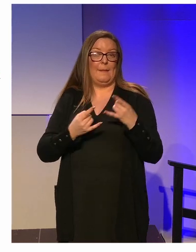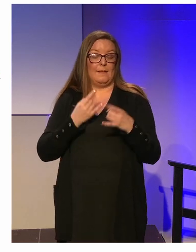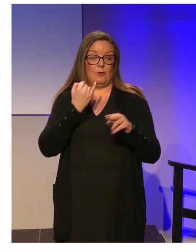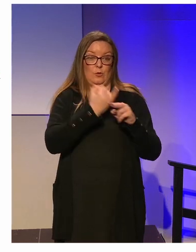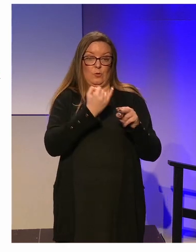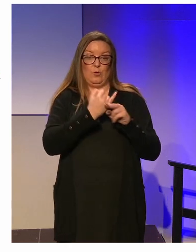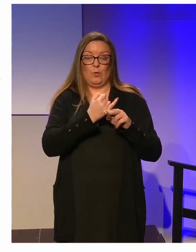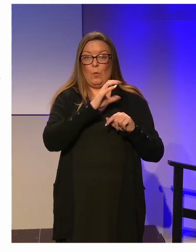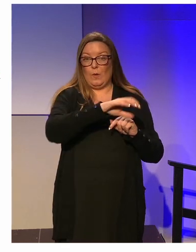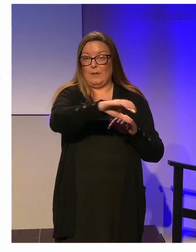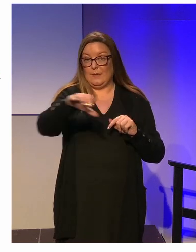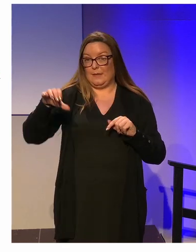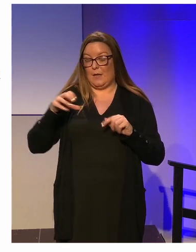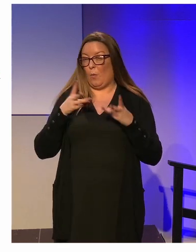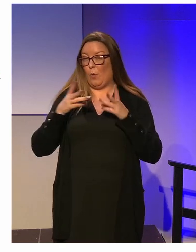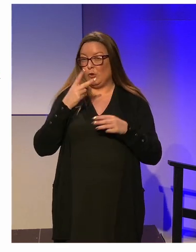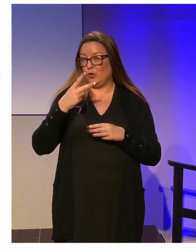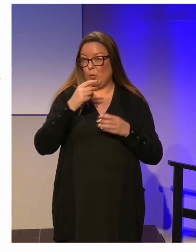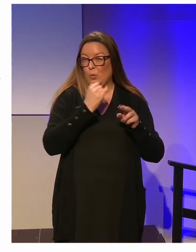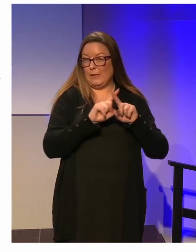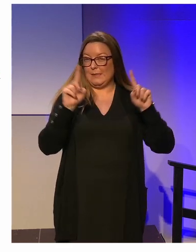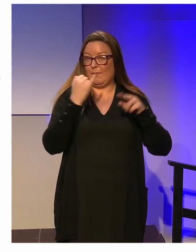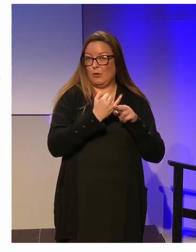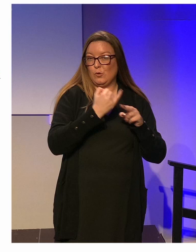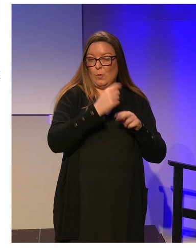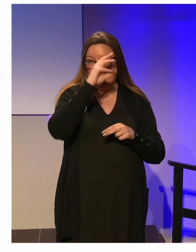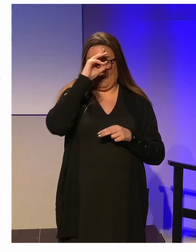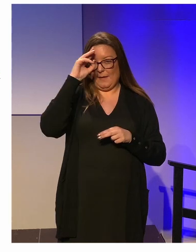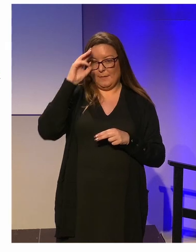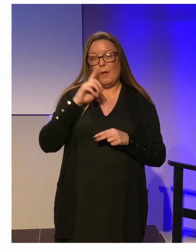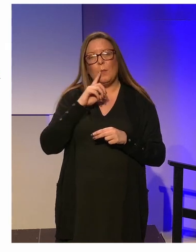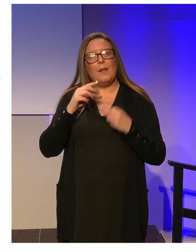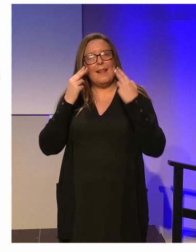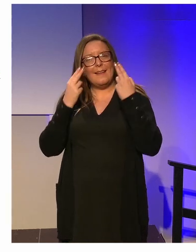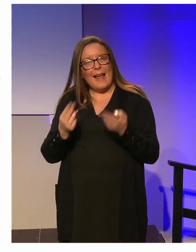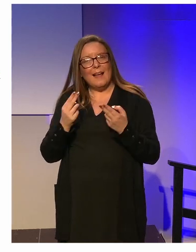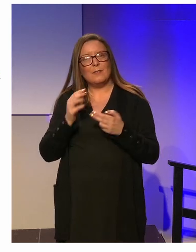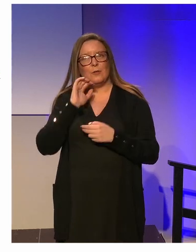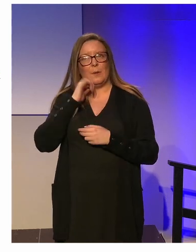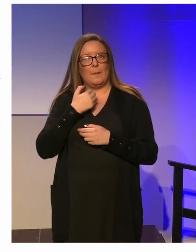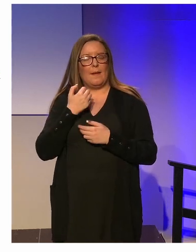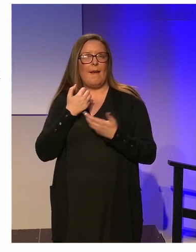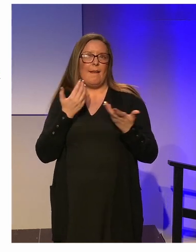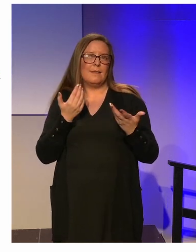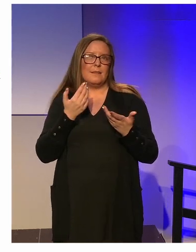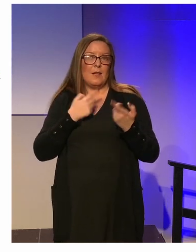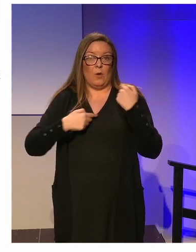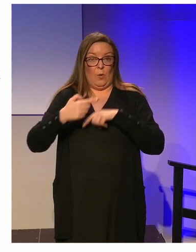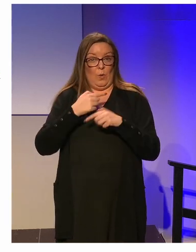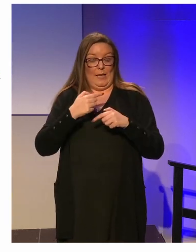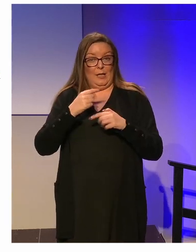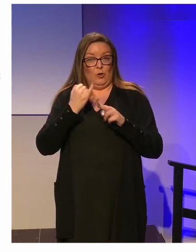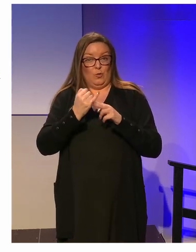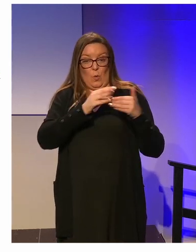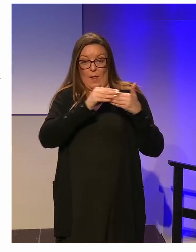happened, I've done principalships in 2 schools, and naturally, because we get a resource, and we as school leaders,